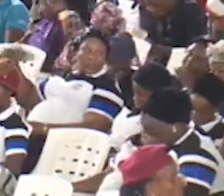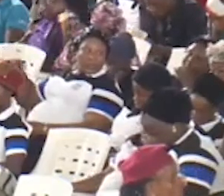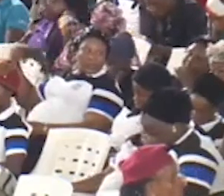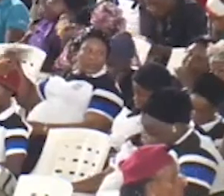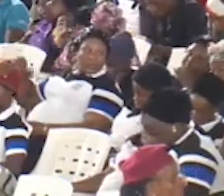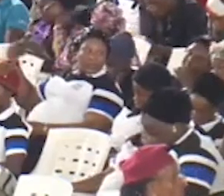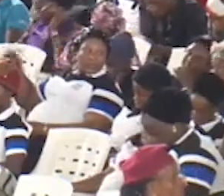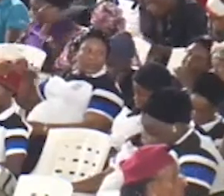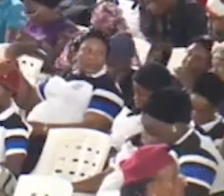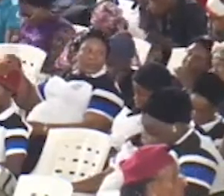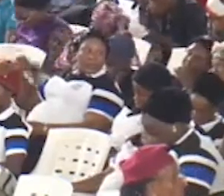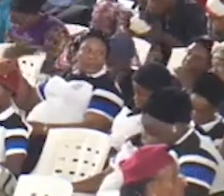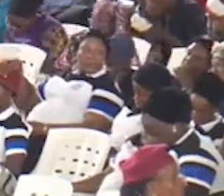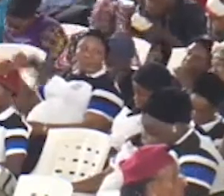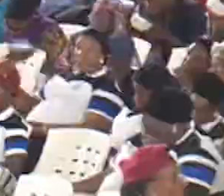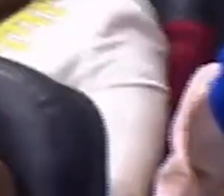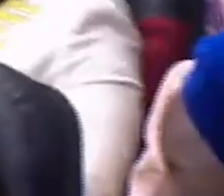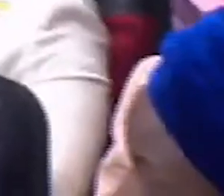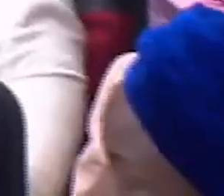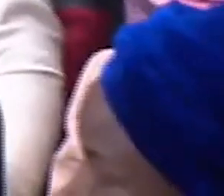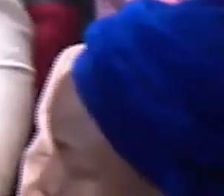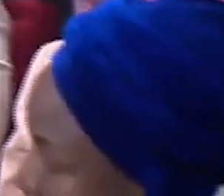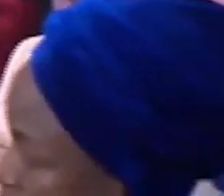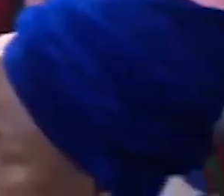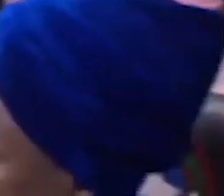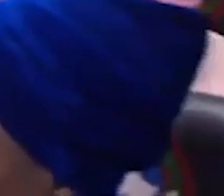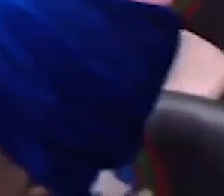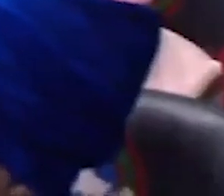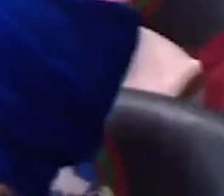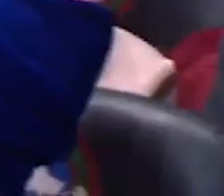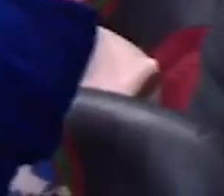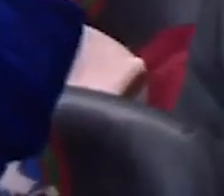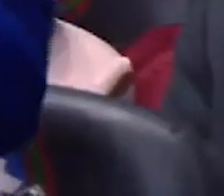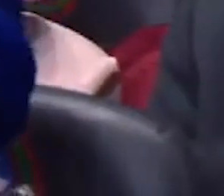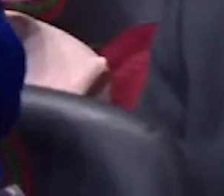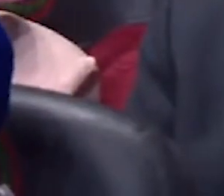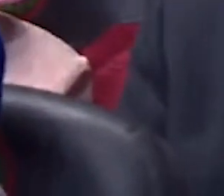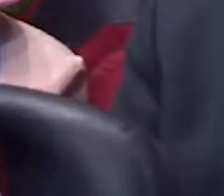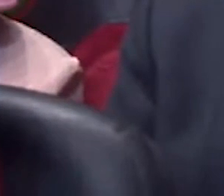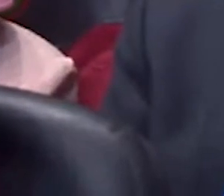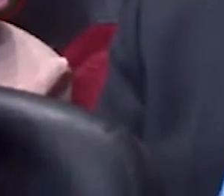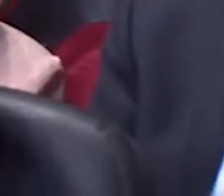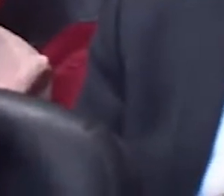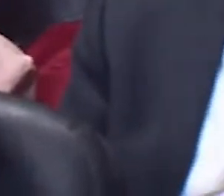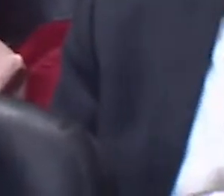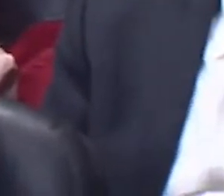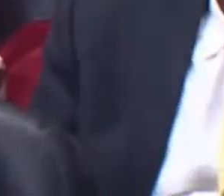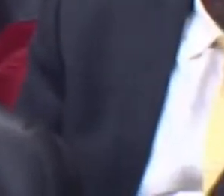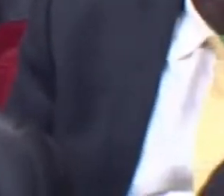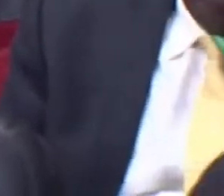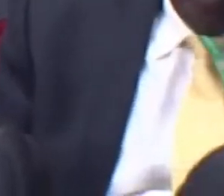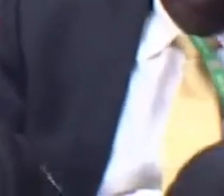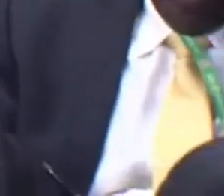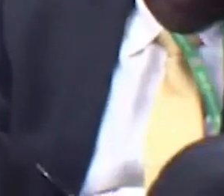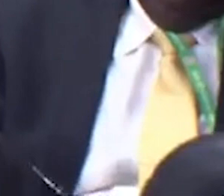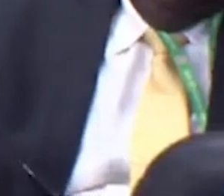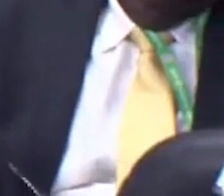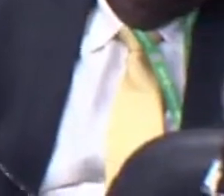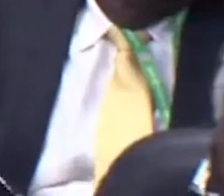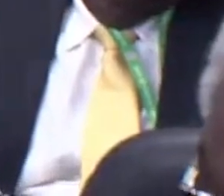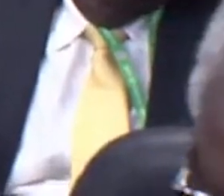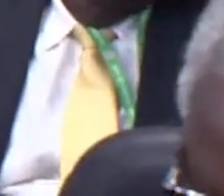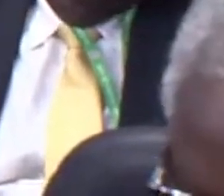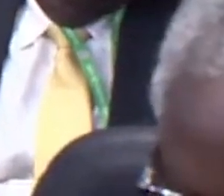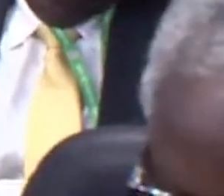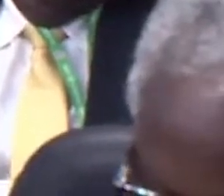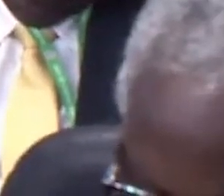you, when you are there raising the dead, you are there evangelizing, you are praying unto God,